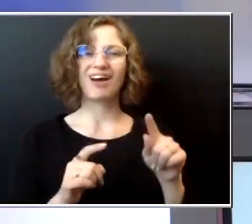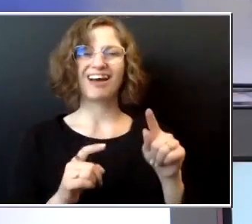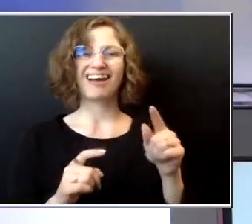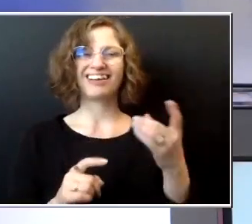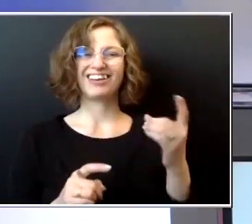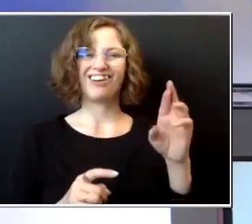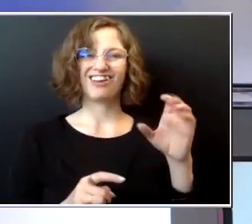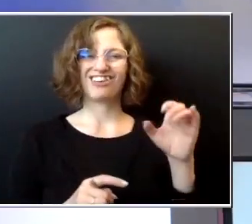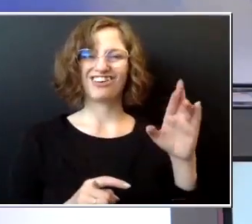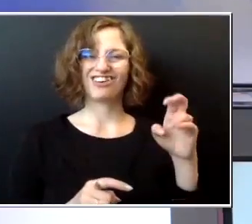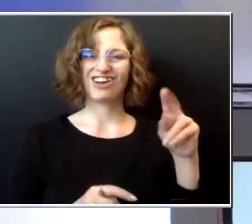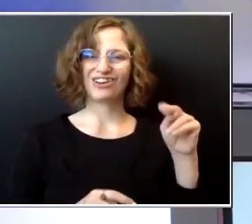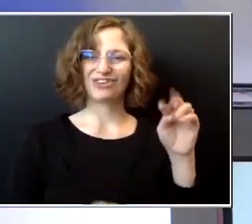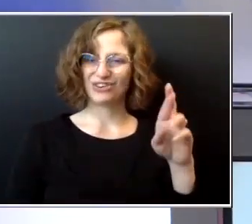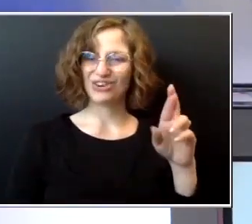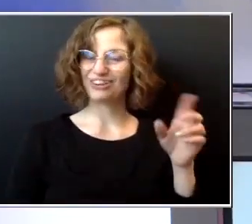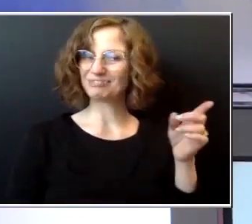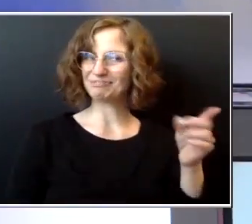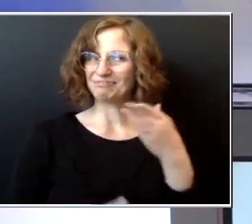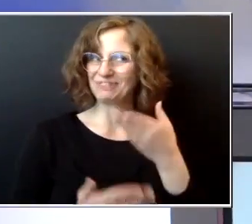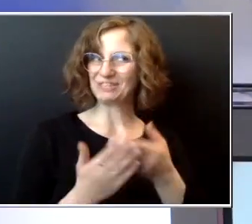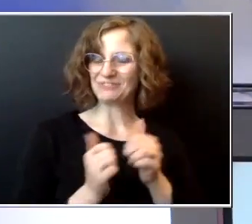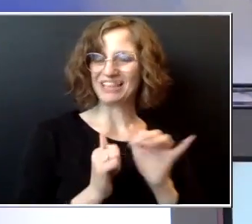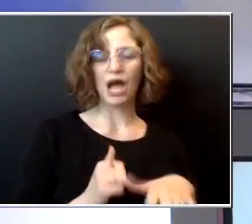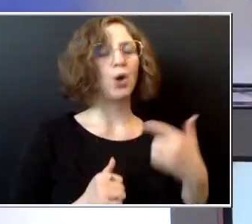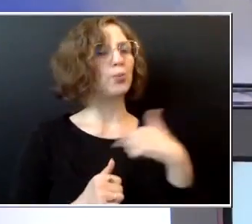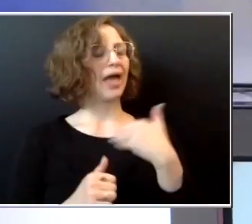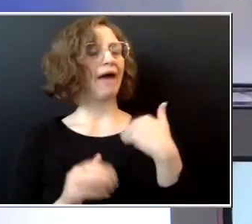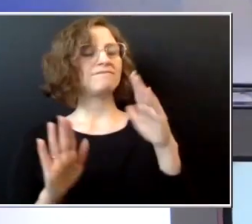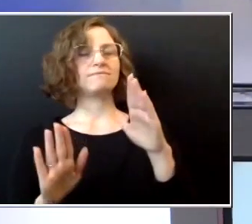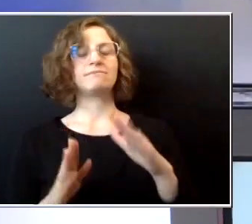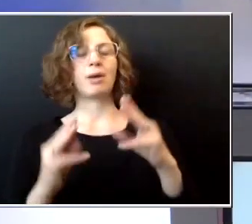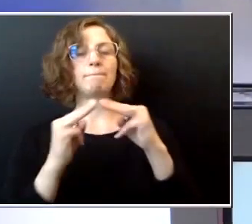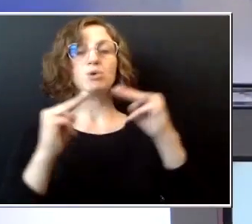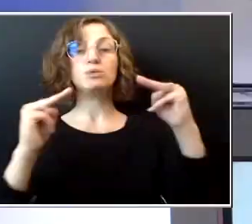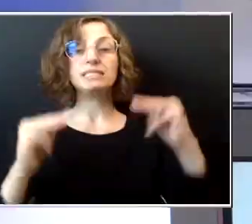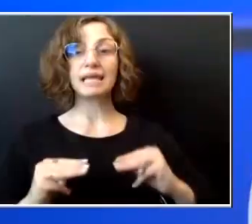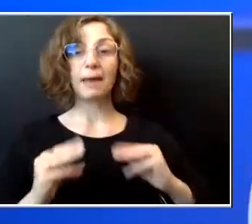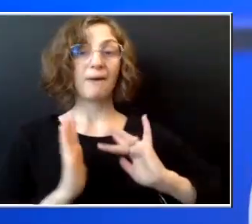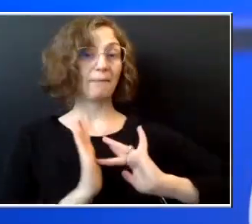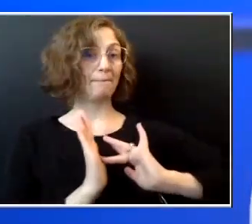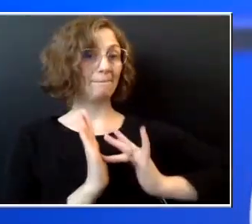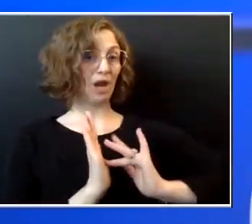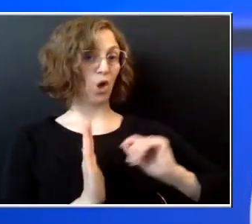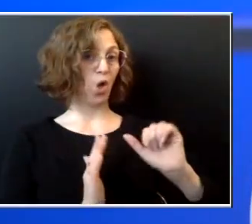terrific museum of medical artifacts, and we're also an archive for